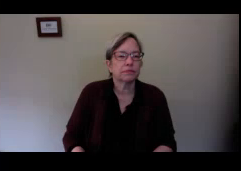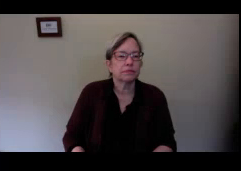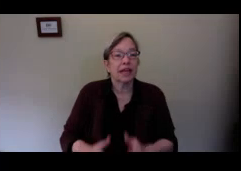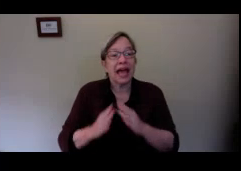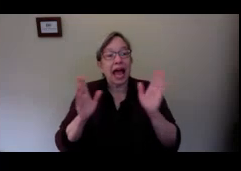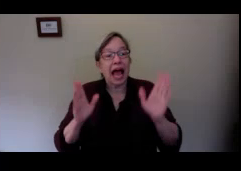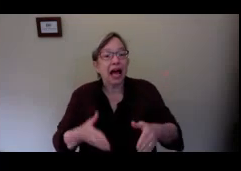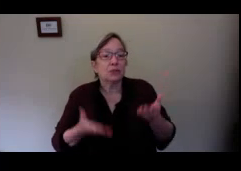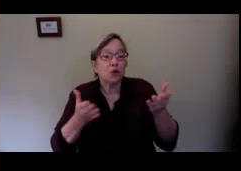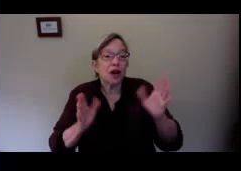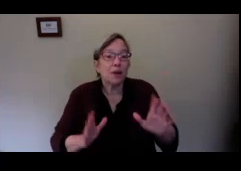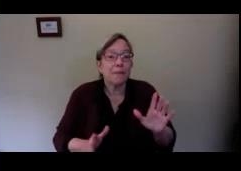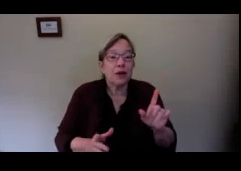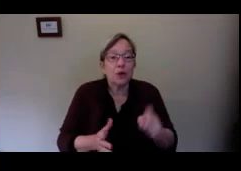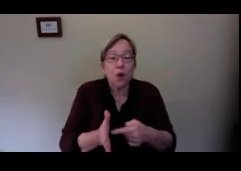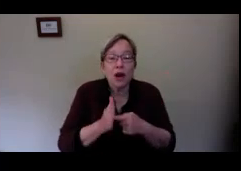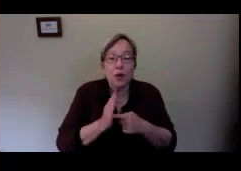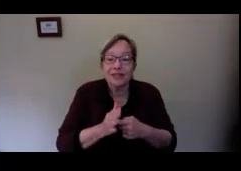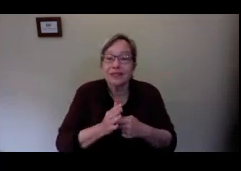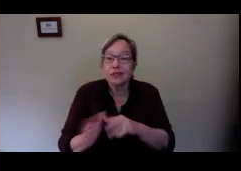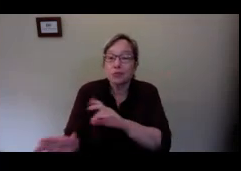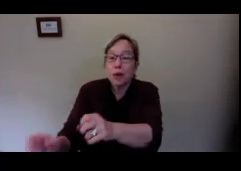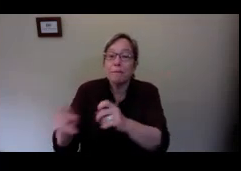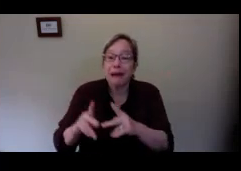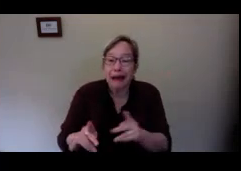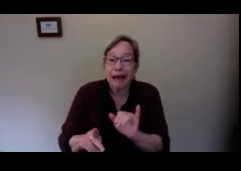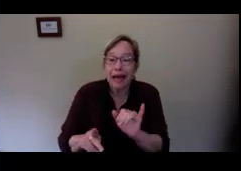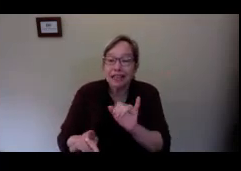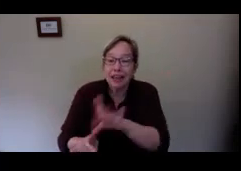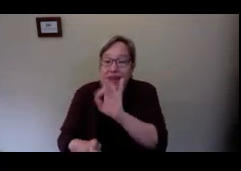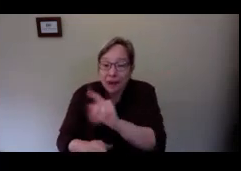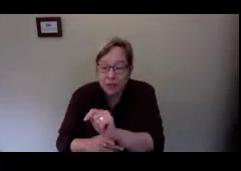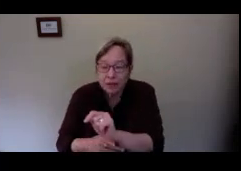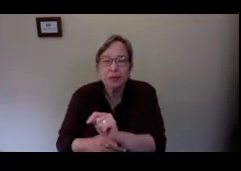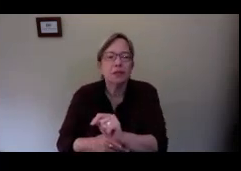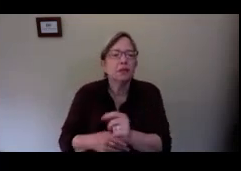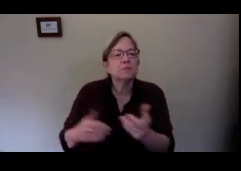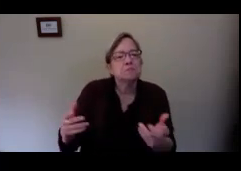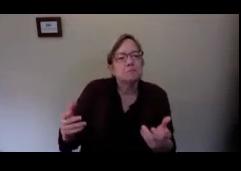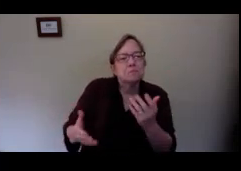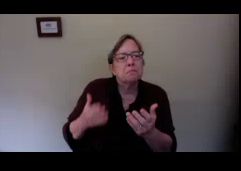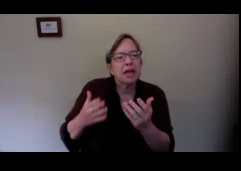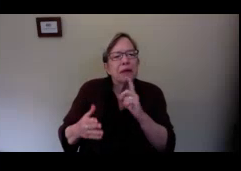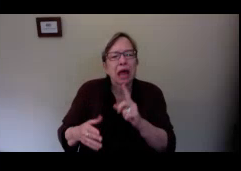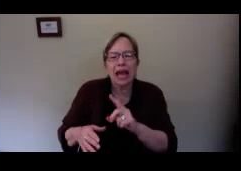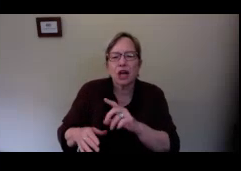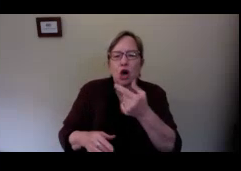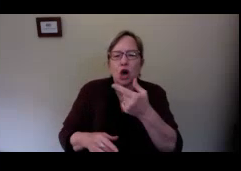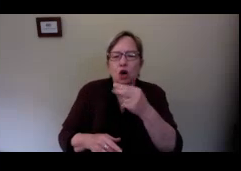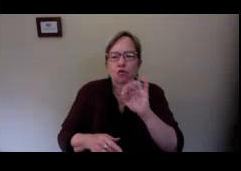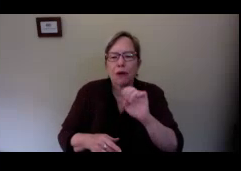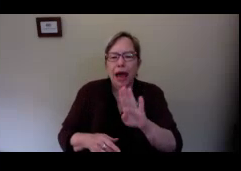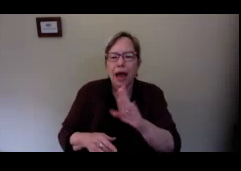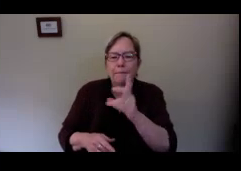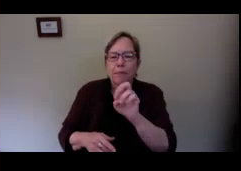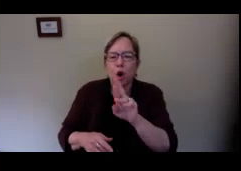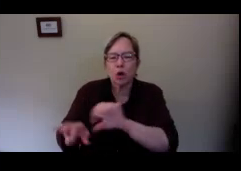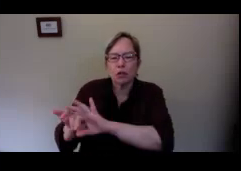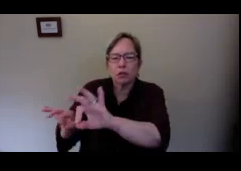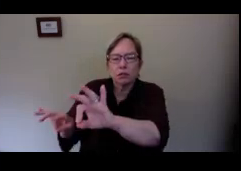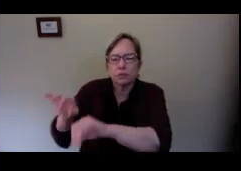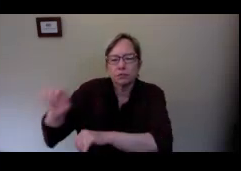to the original condition at the end of the tenancy, minus wear and tear. So maybe something like grab bars would be